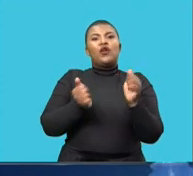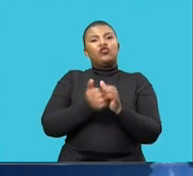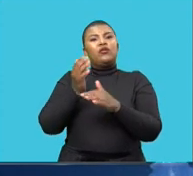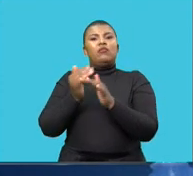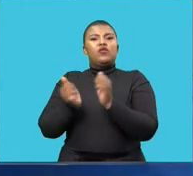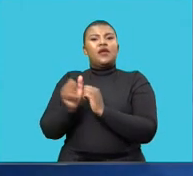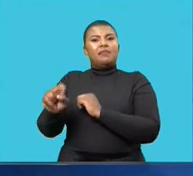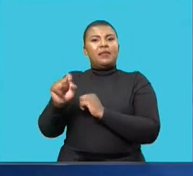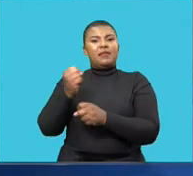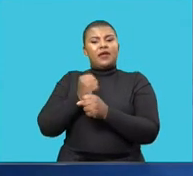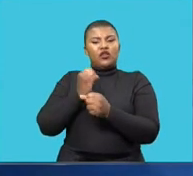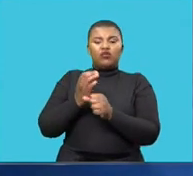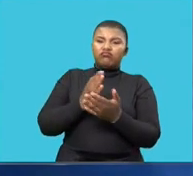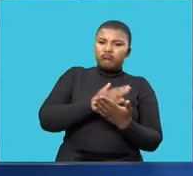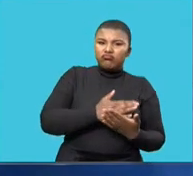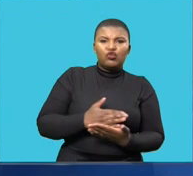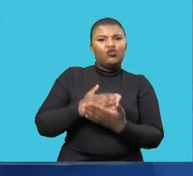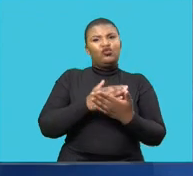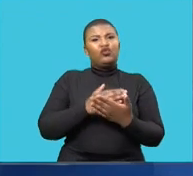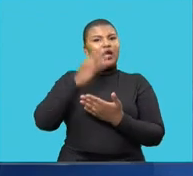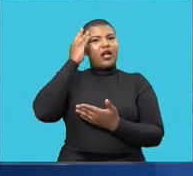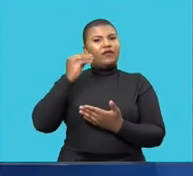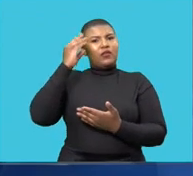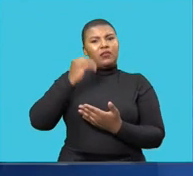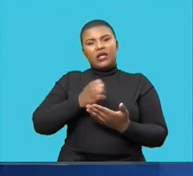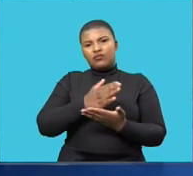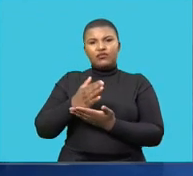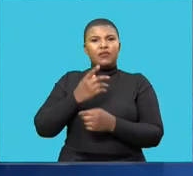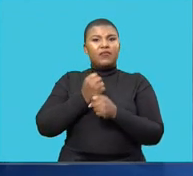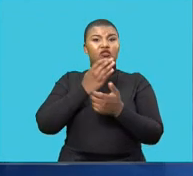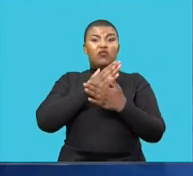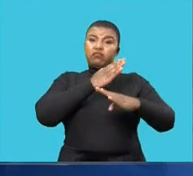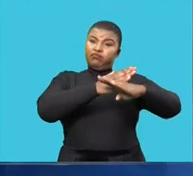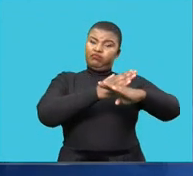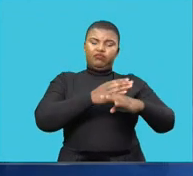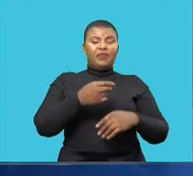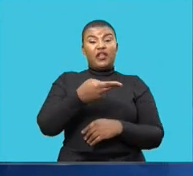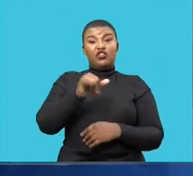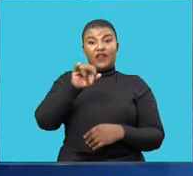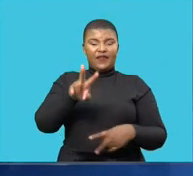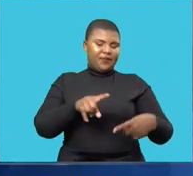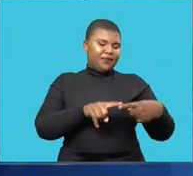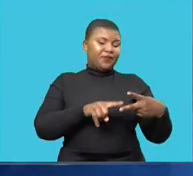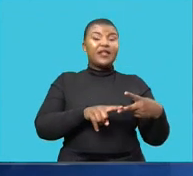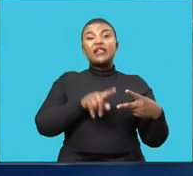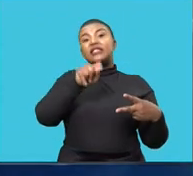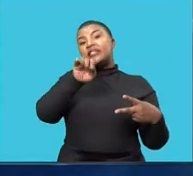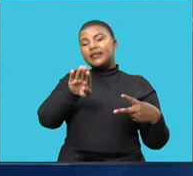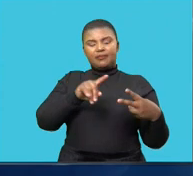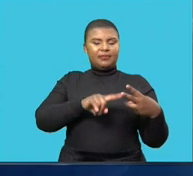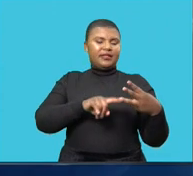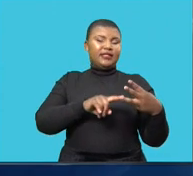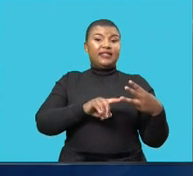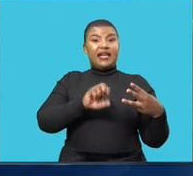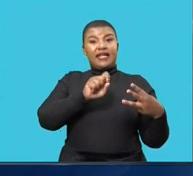to share, gather and brainstorm on information regarding the prevention of HIV, TB, STIs and